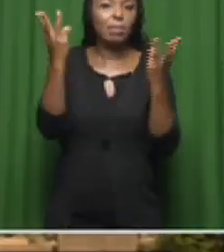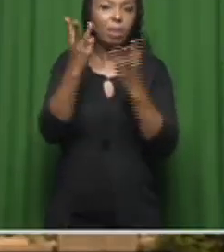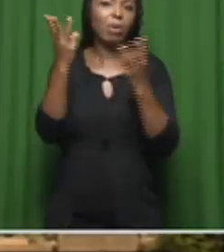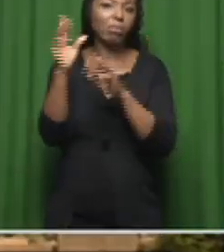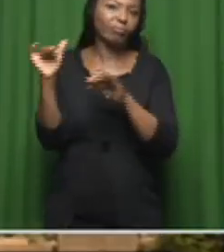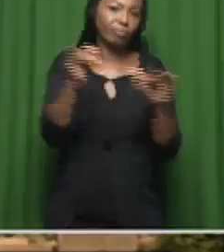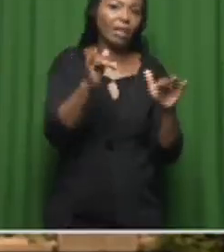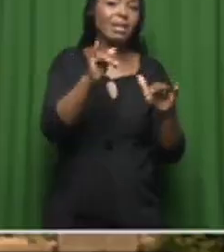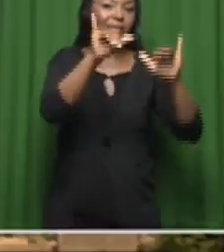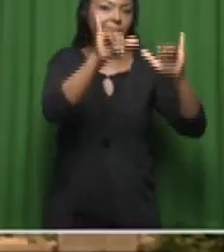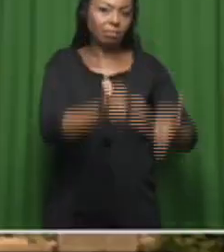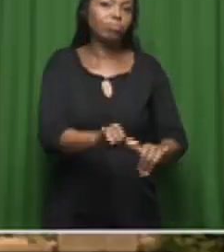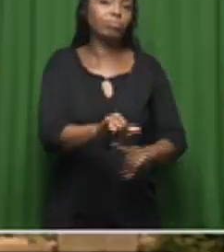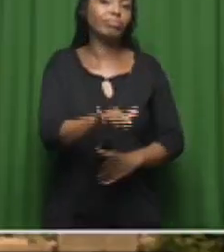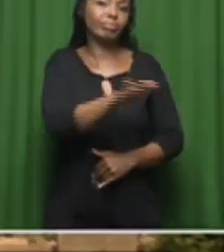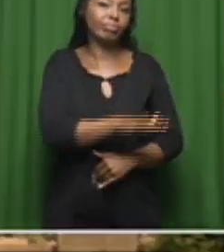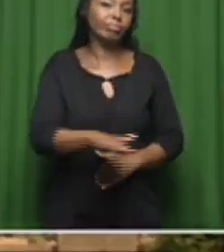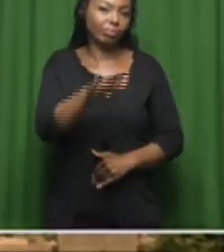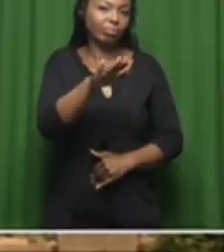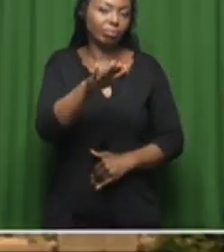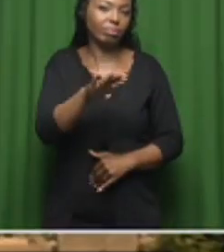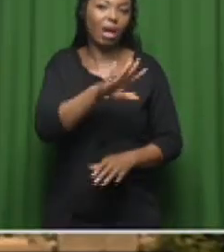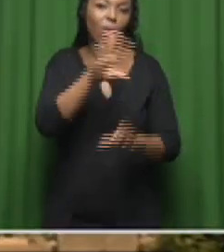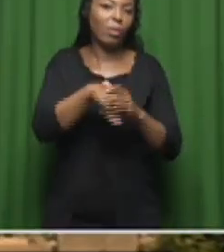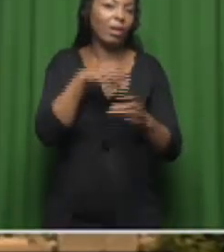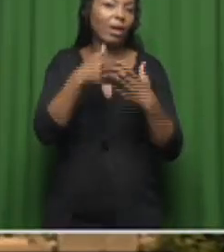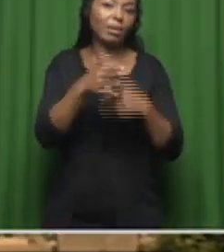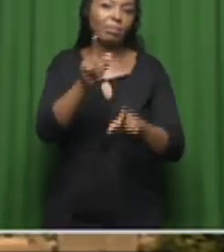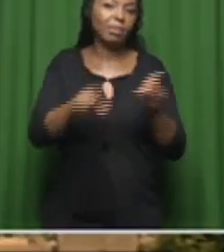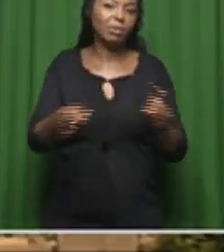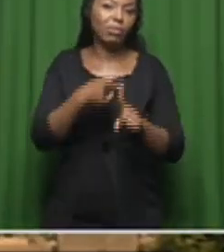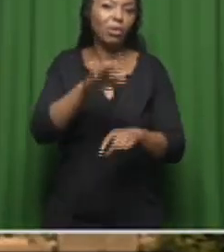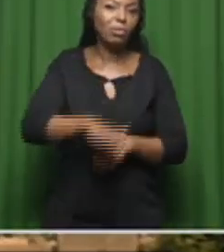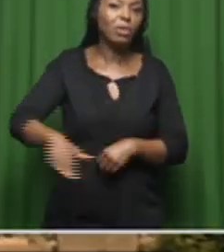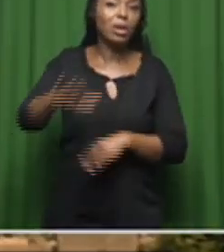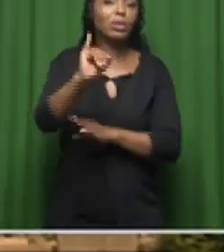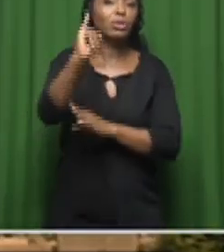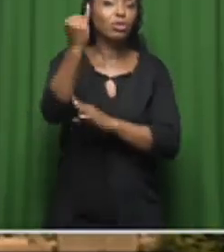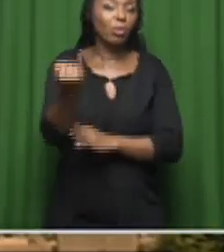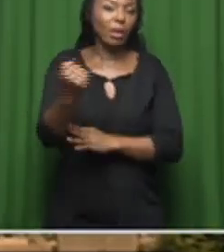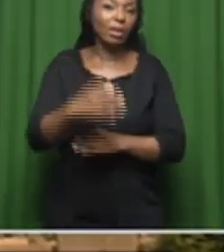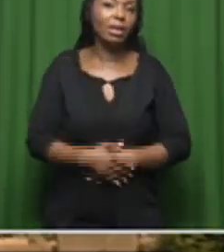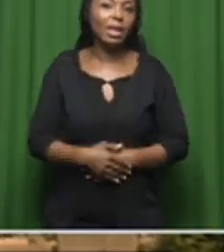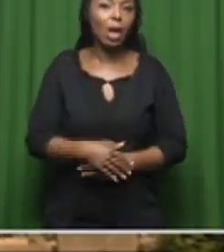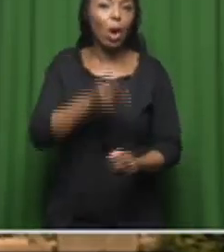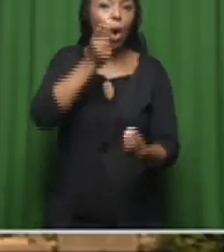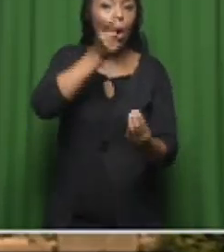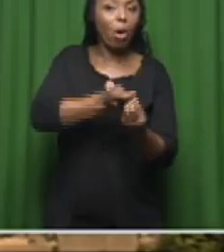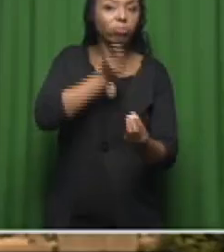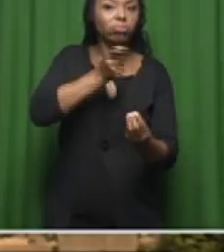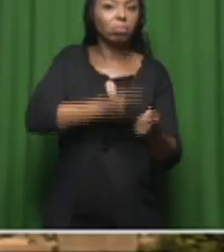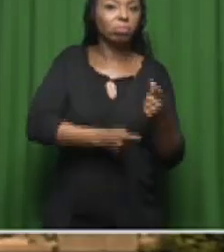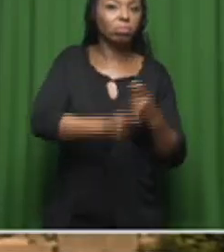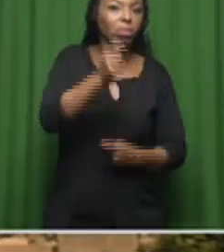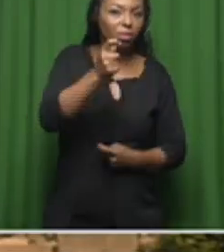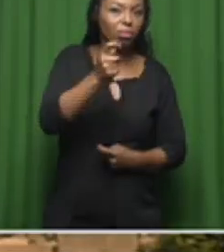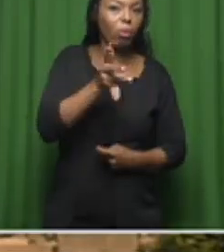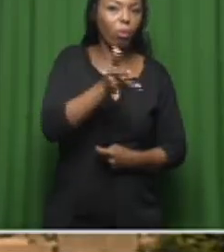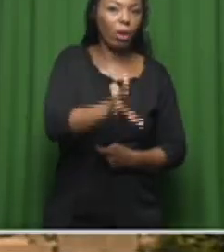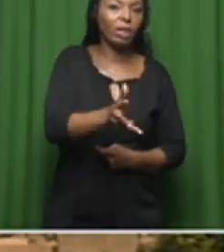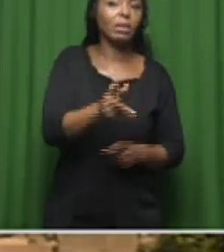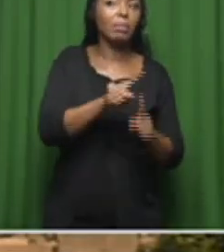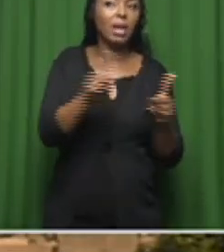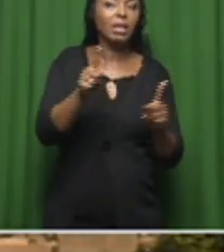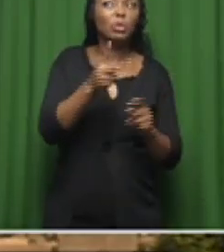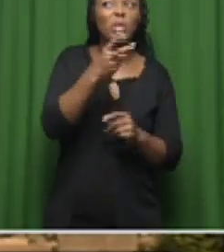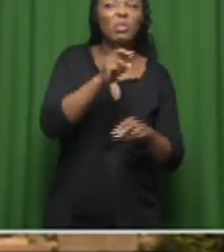is enviable for all residents of Johannesburg. Well, it's since been auctioned on the 20th of February, and we still await to